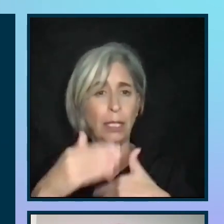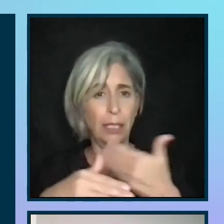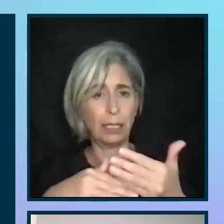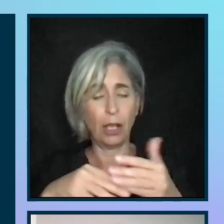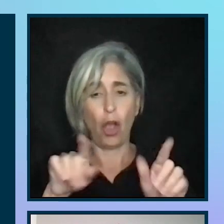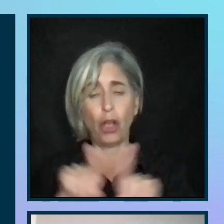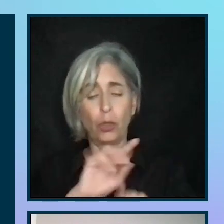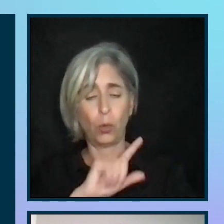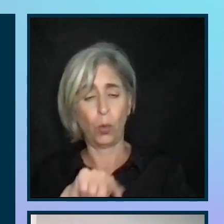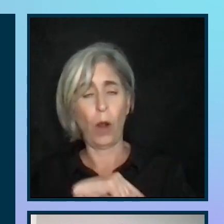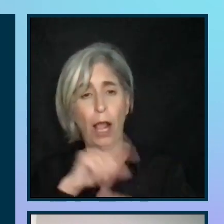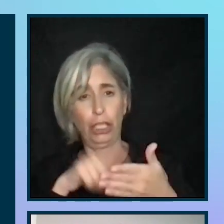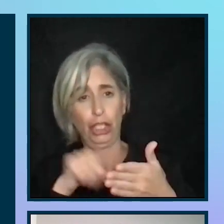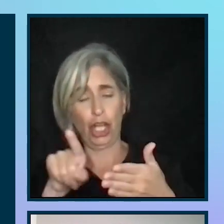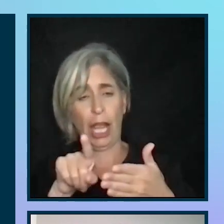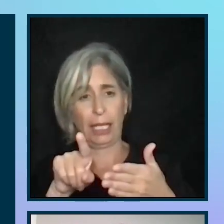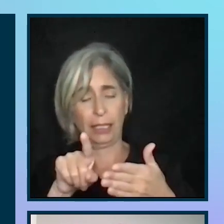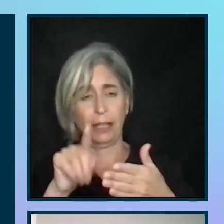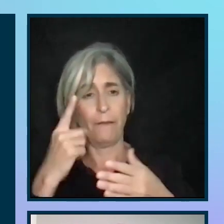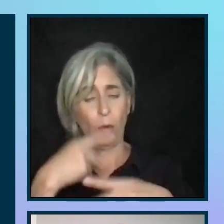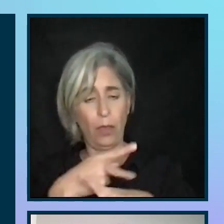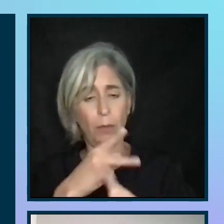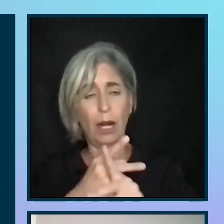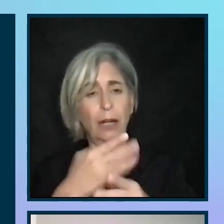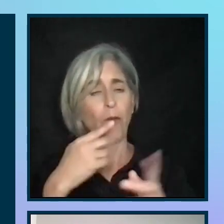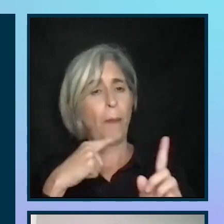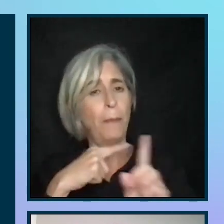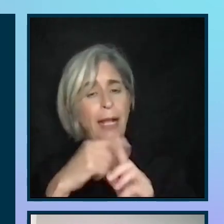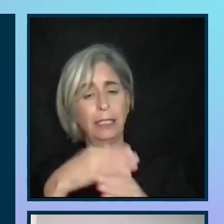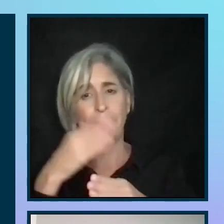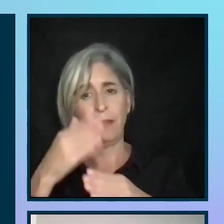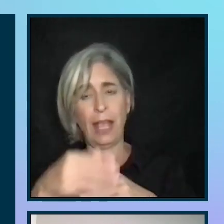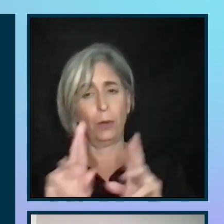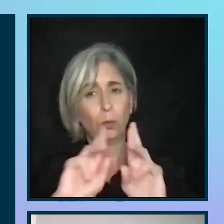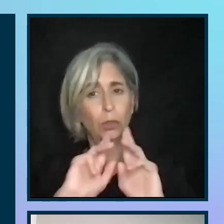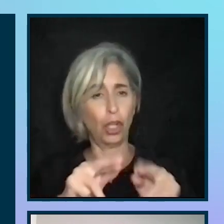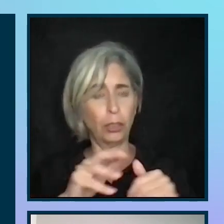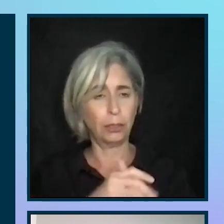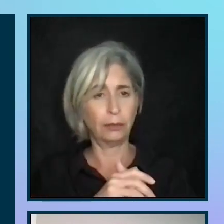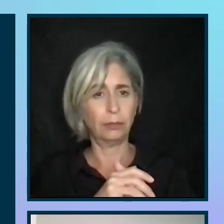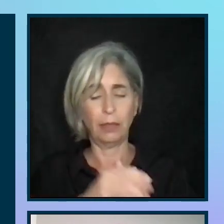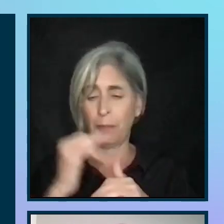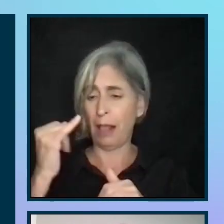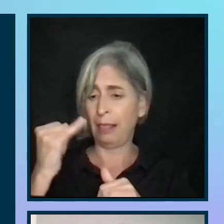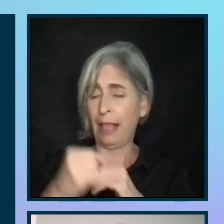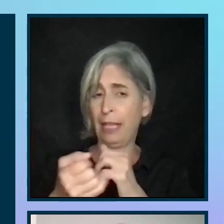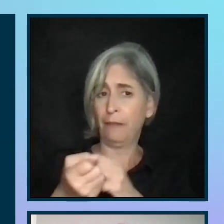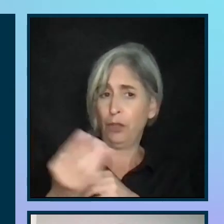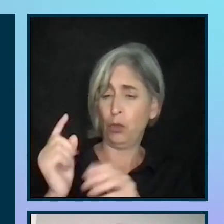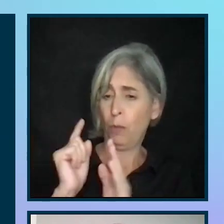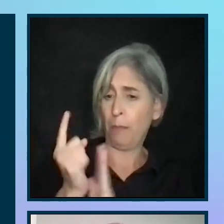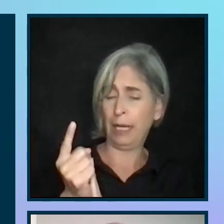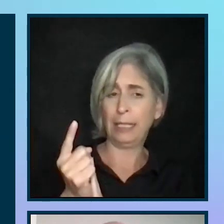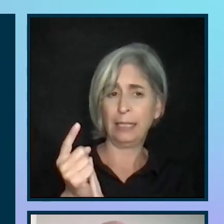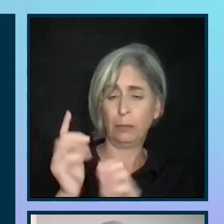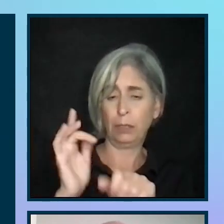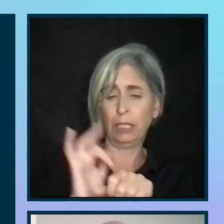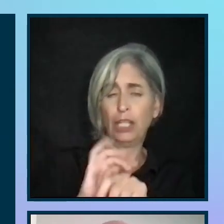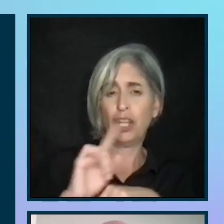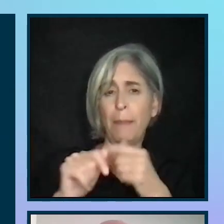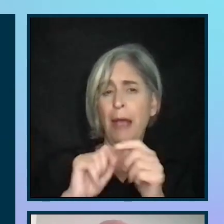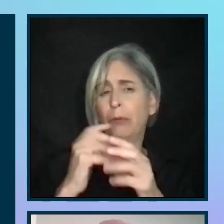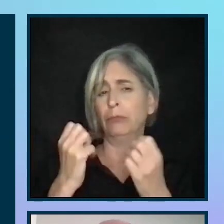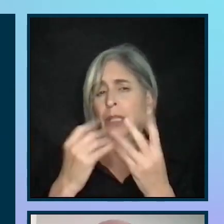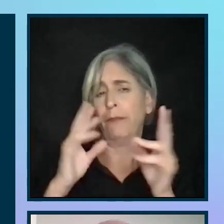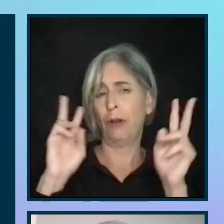as we're producing the products to get to a good end result. For the last few minutes, I'm going to touch on several items